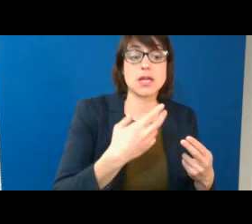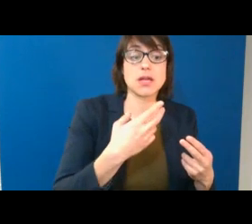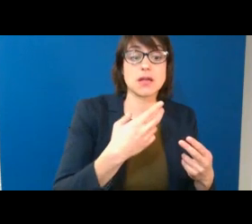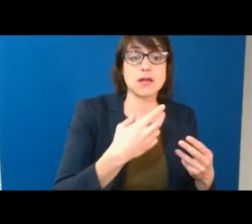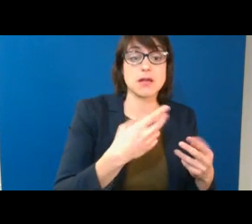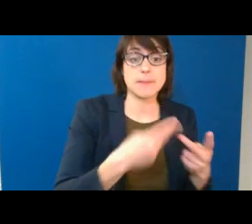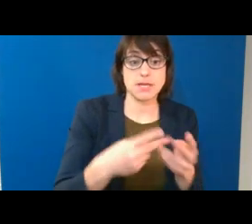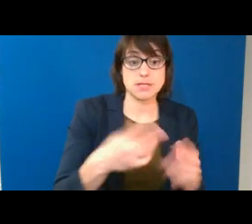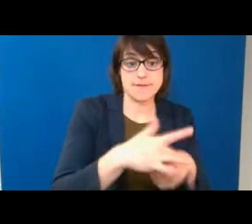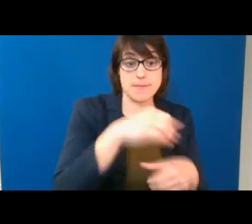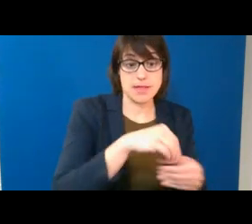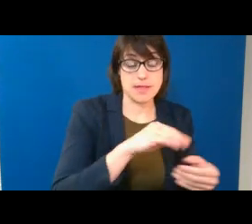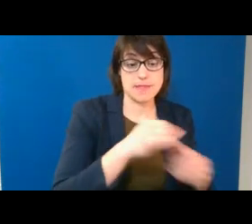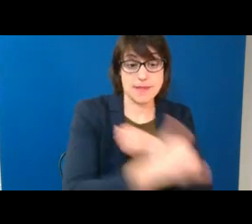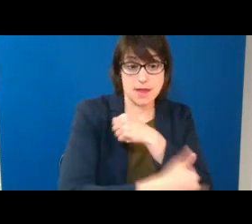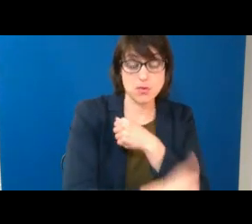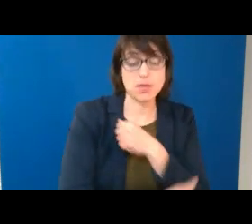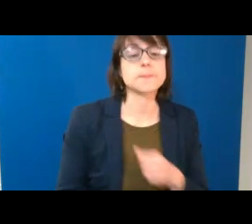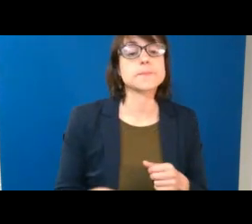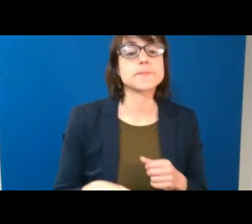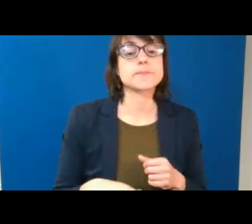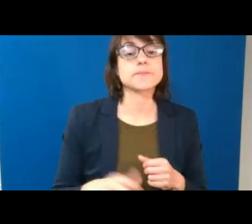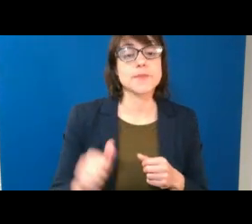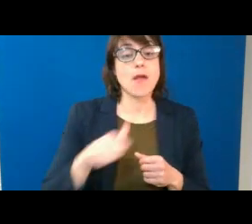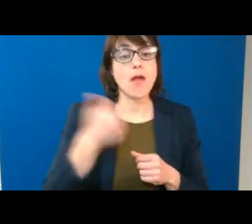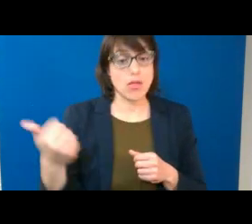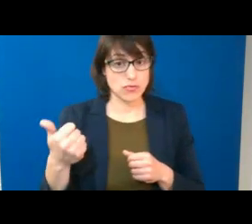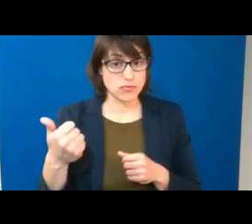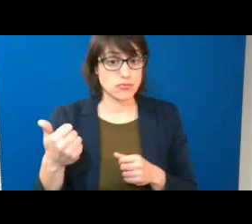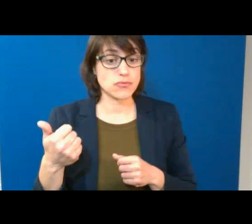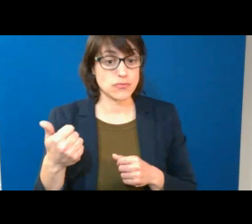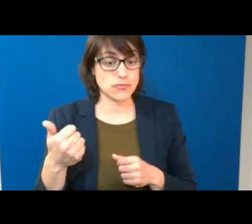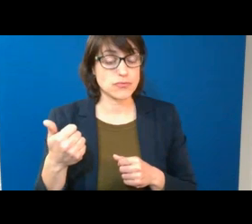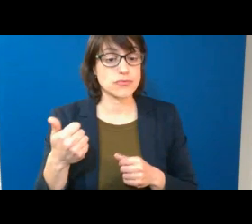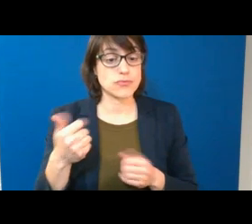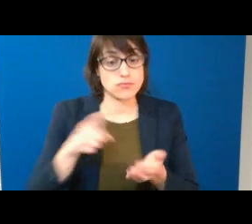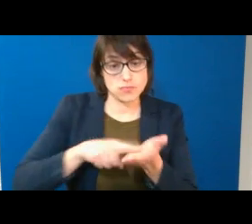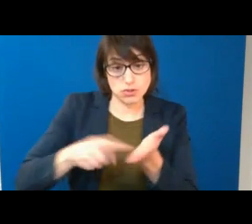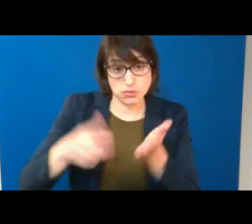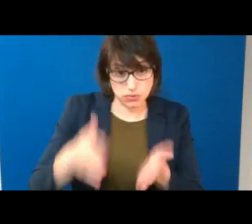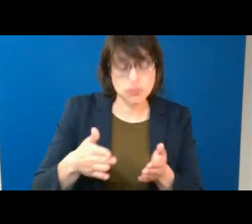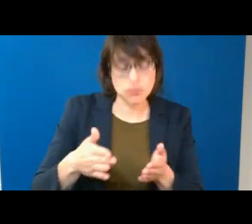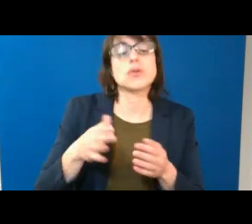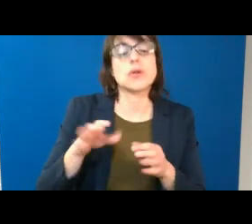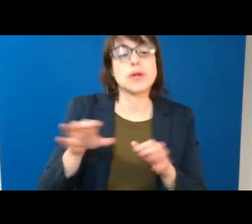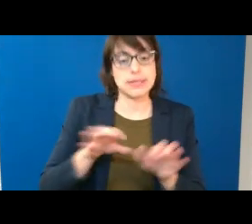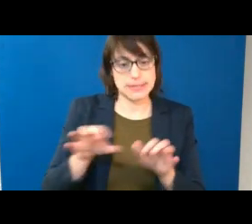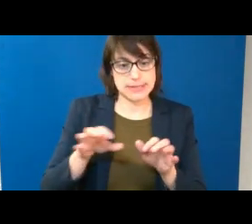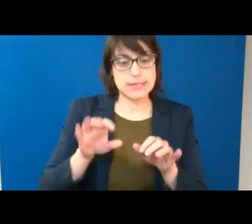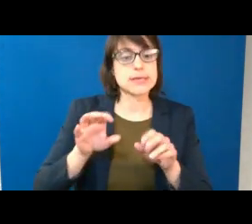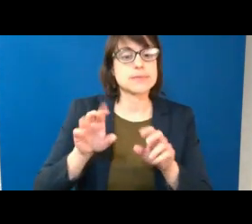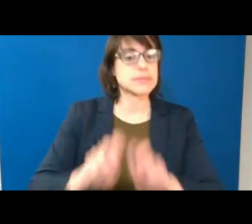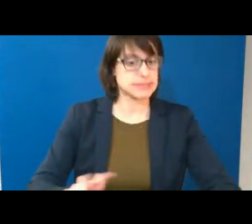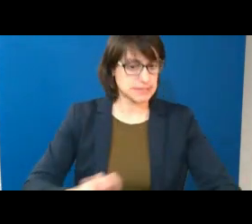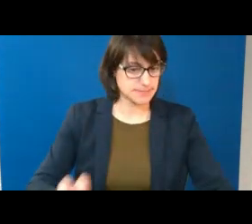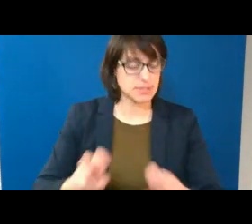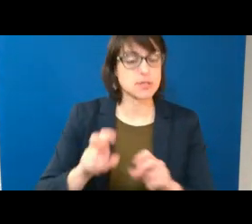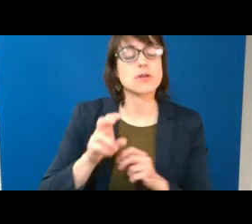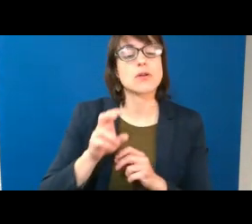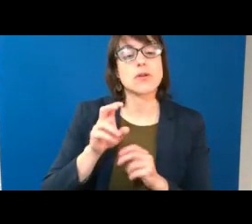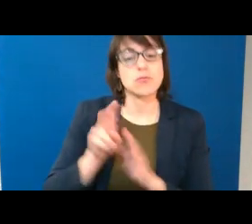performed a circularity assessment protocol in Miami-Dade 2.5 years ago, and the Ocean Conservancy and I did some work